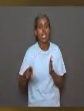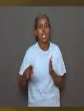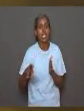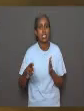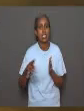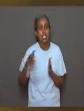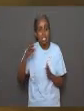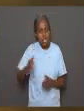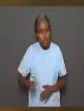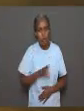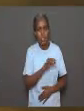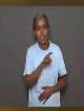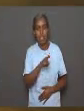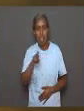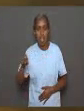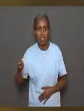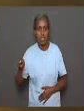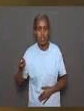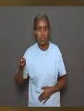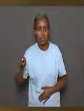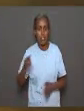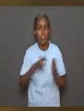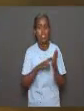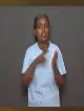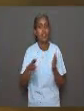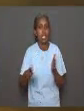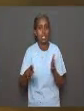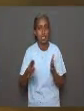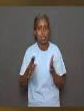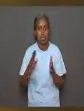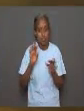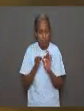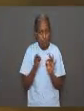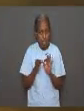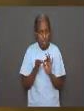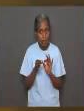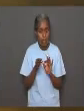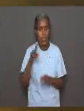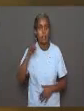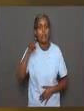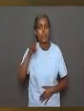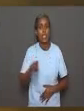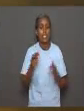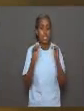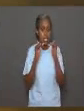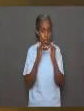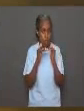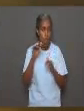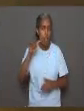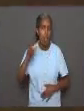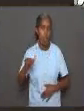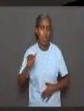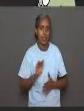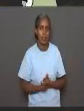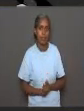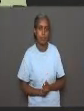an axis of reflection defined by x equals y.